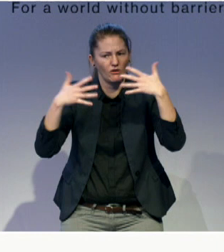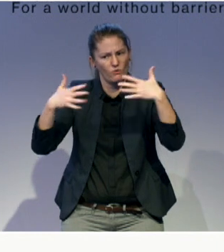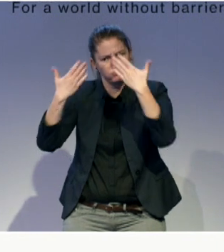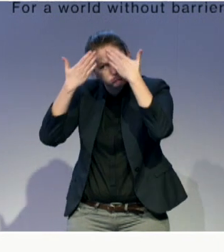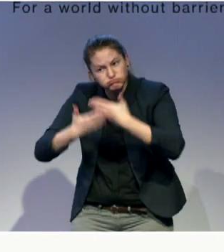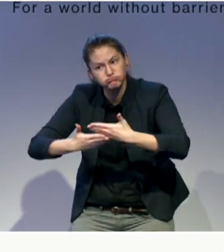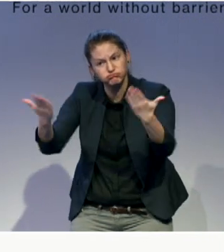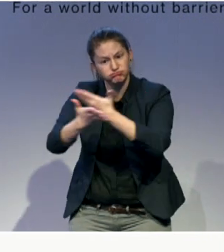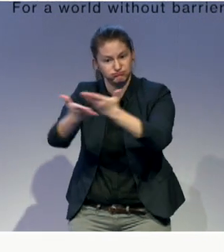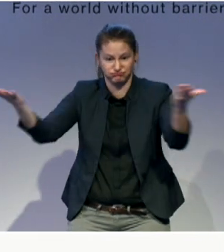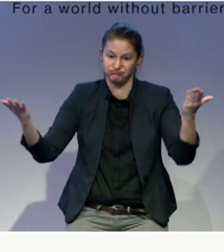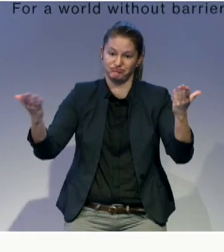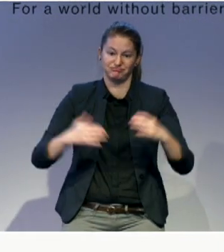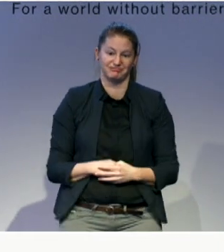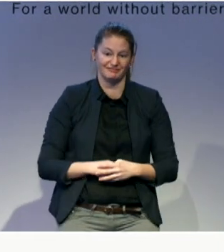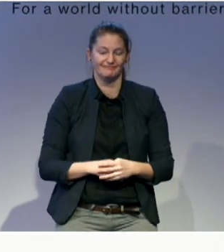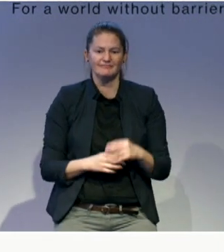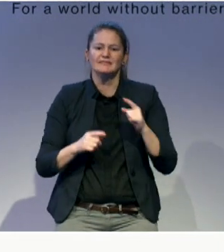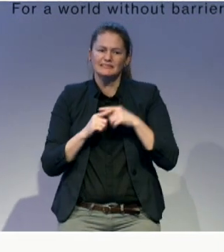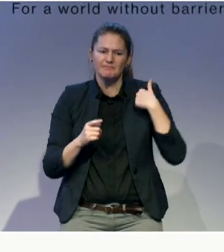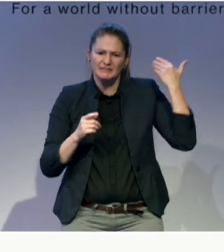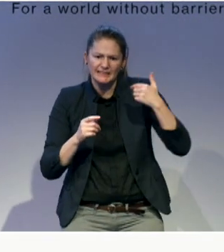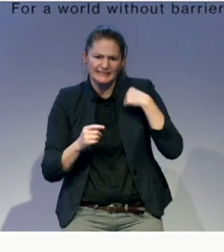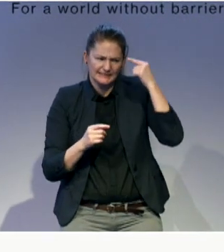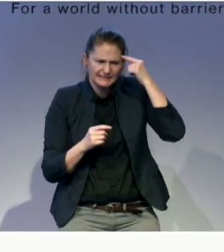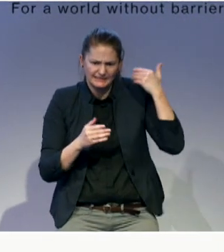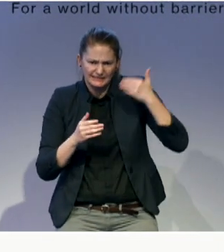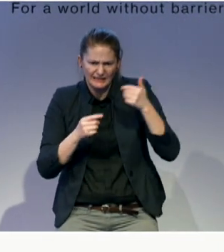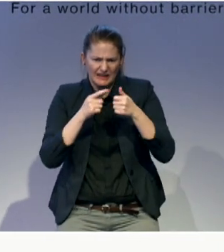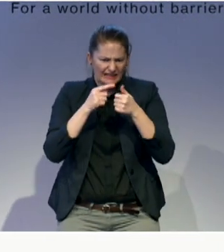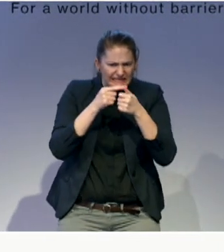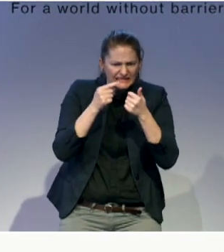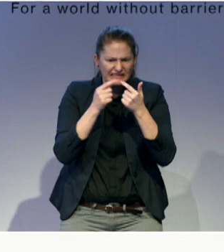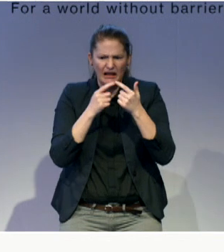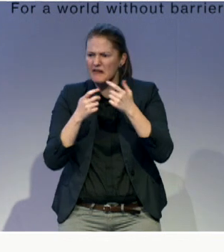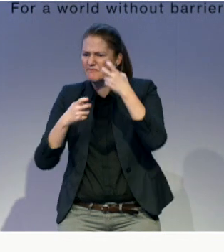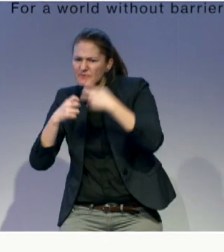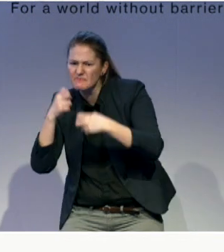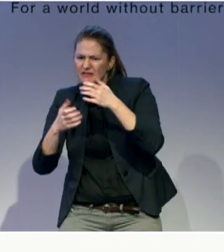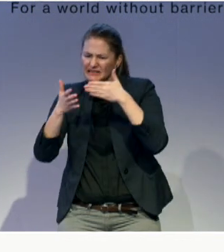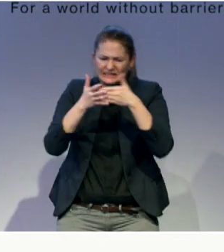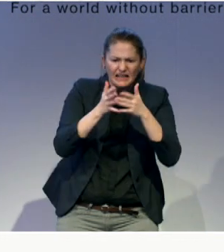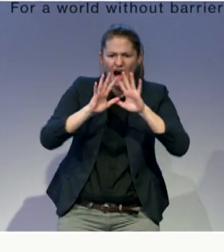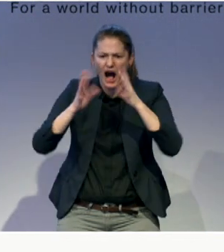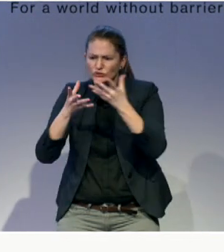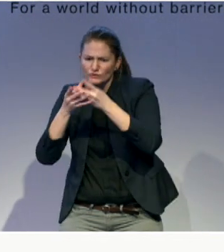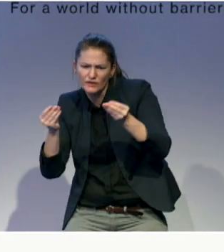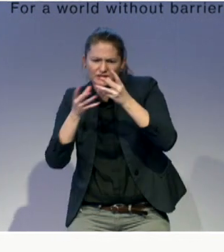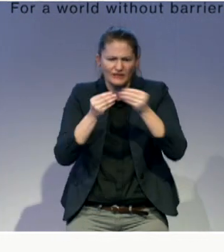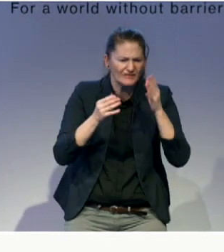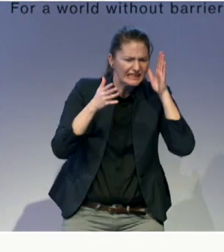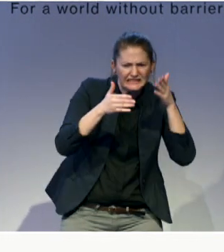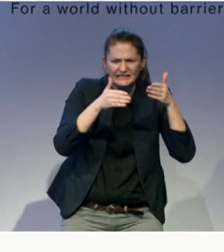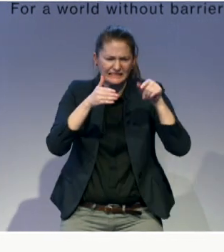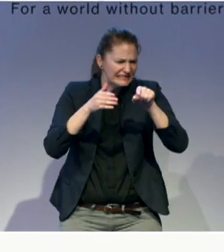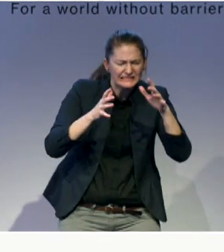think of all of the things that we have to do yet, all the problems that we still have to solve, all the obstacles that are in our way.